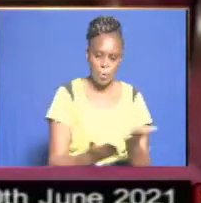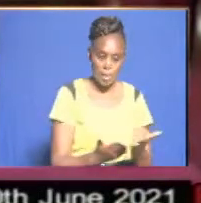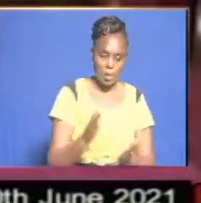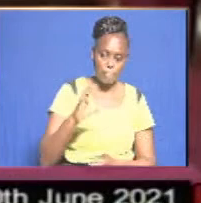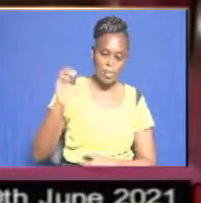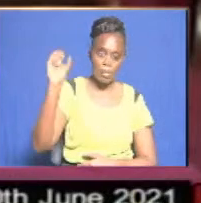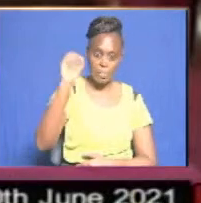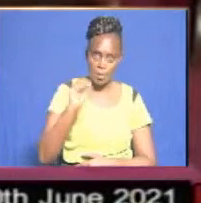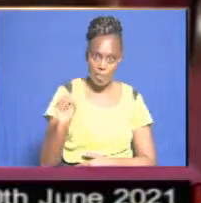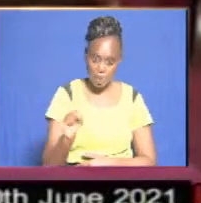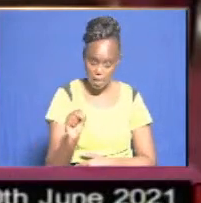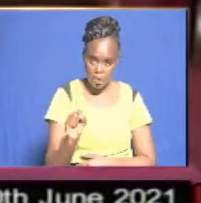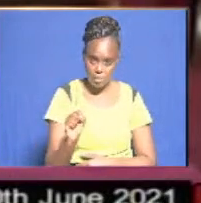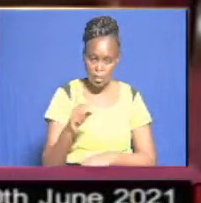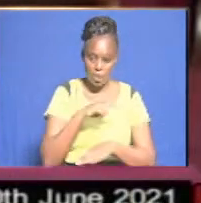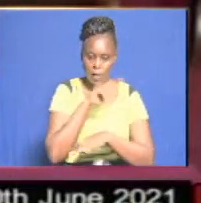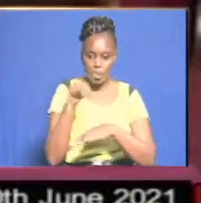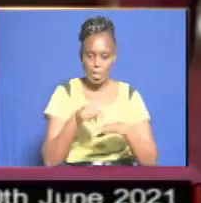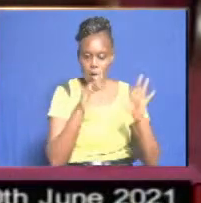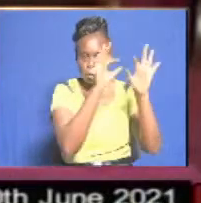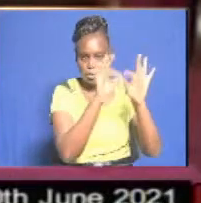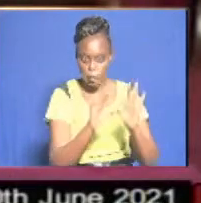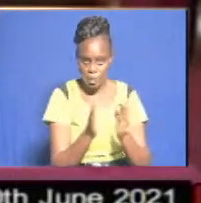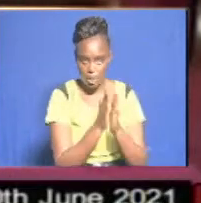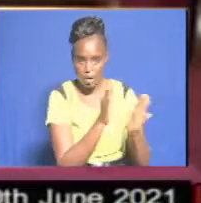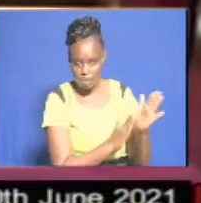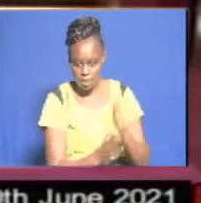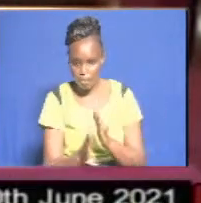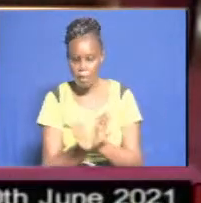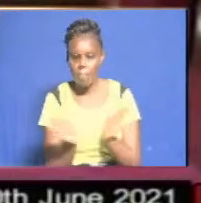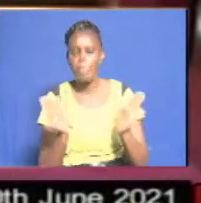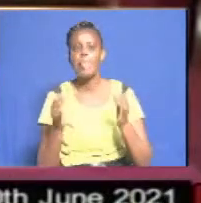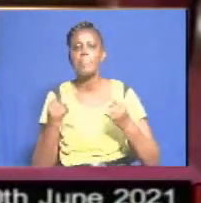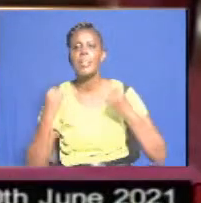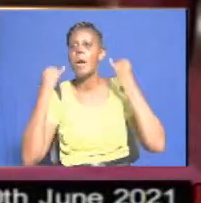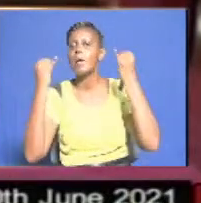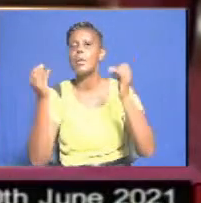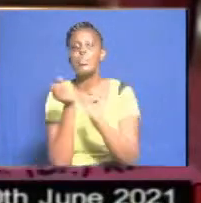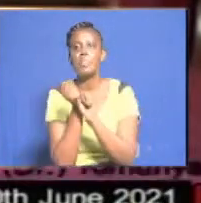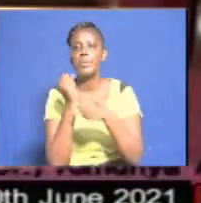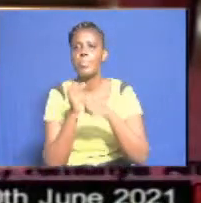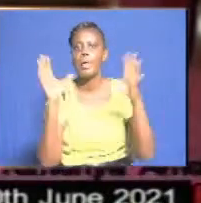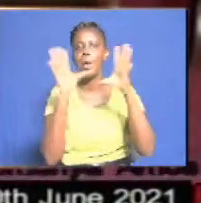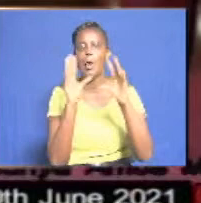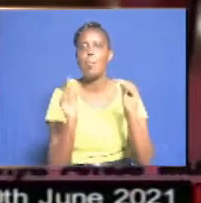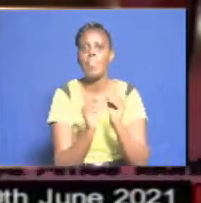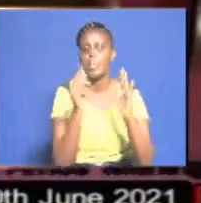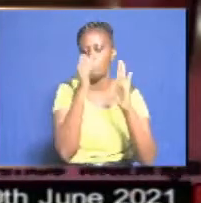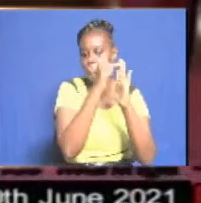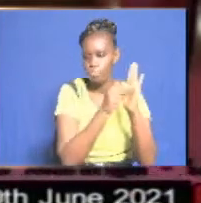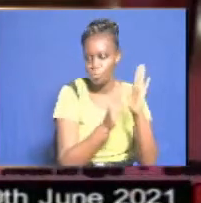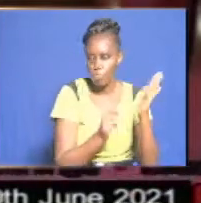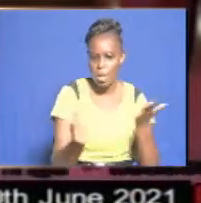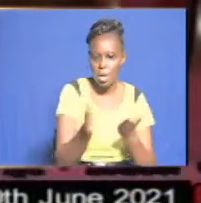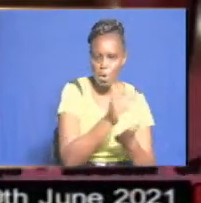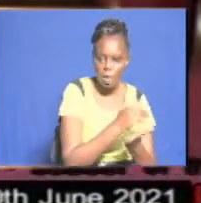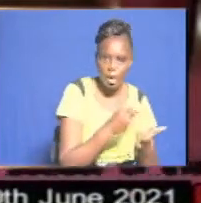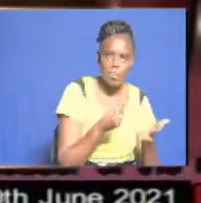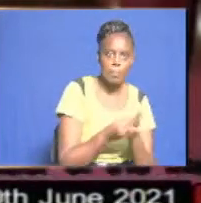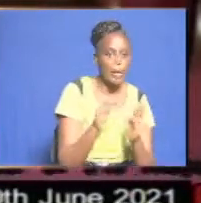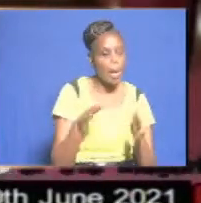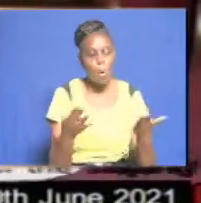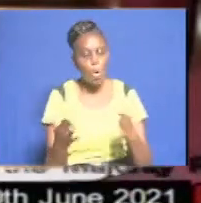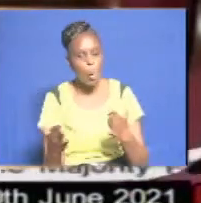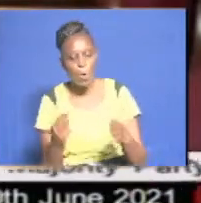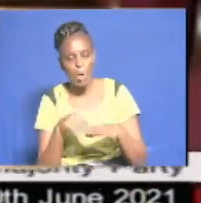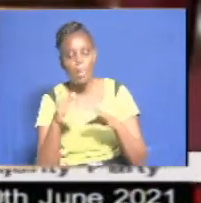for the National Treasury and Planning as he makes a public pronouncement of the budget highlights and revenue-raising measures for